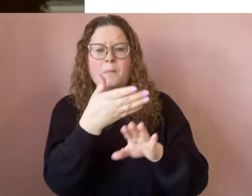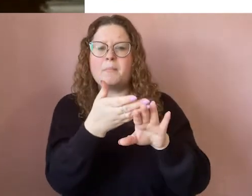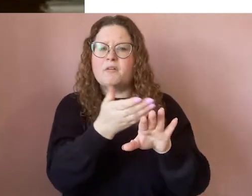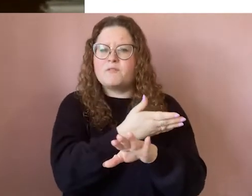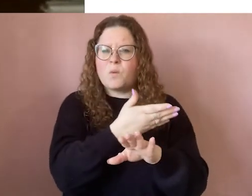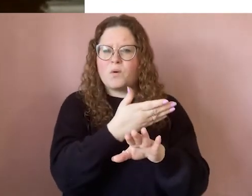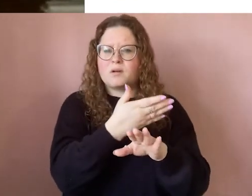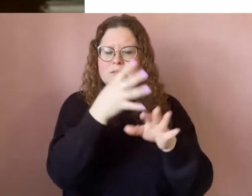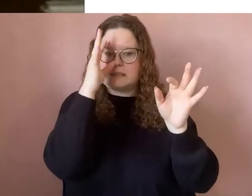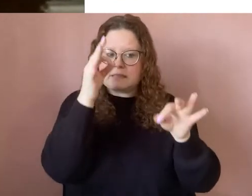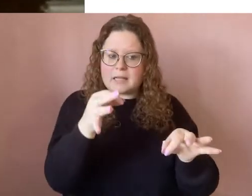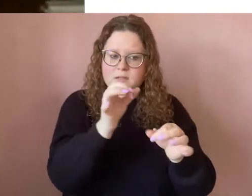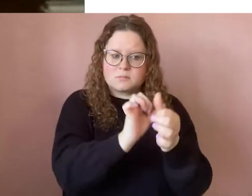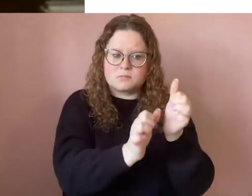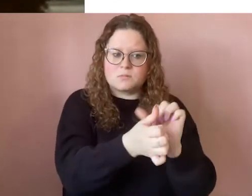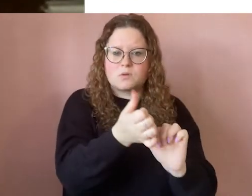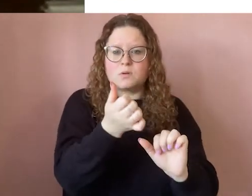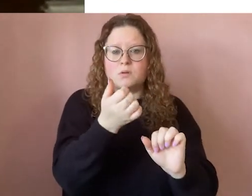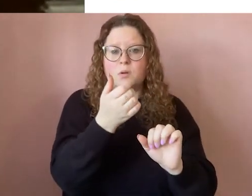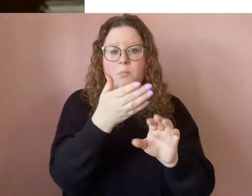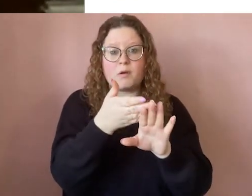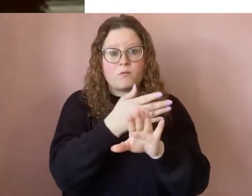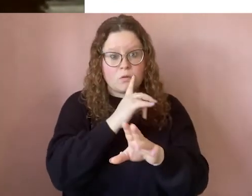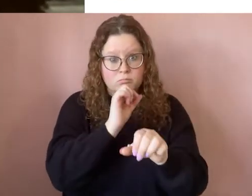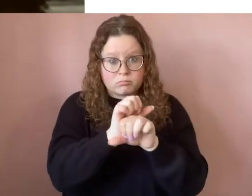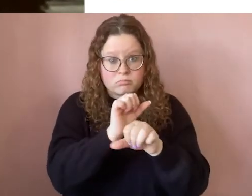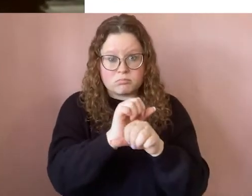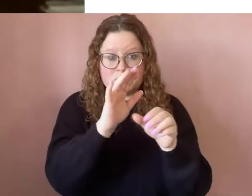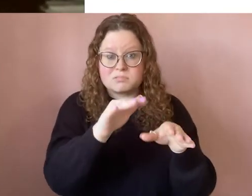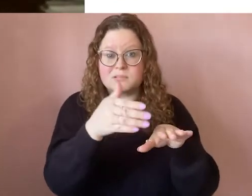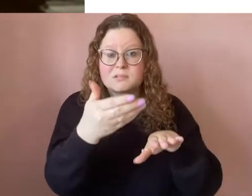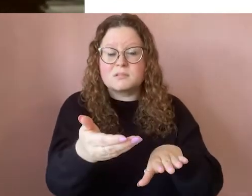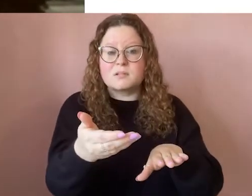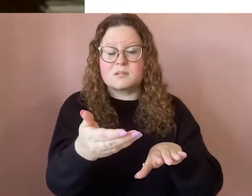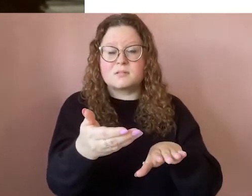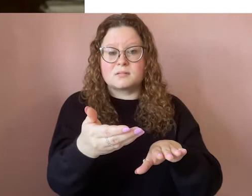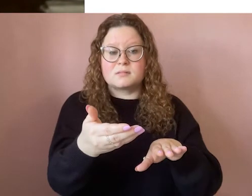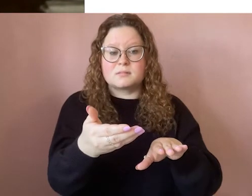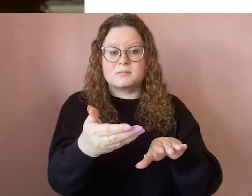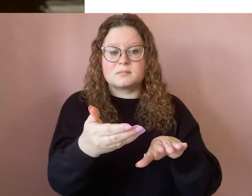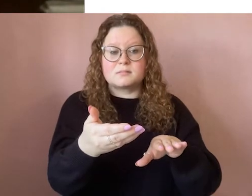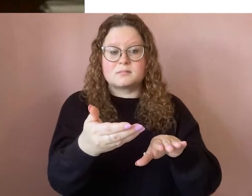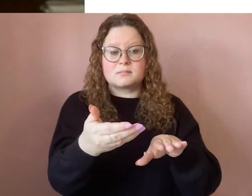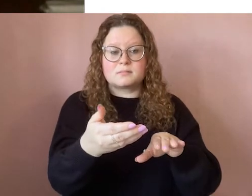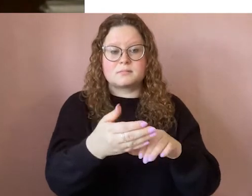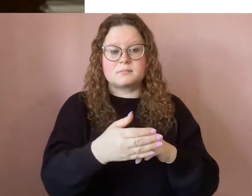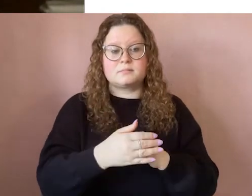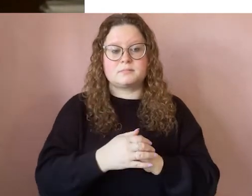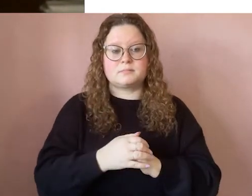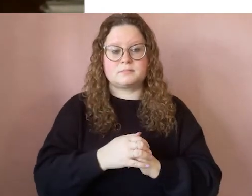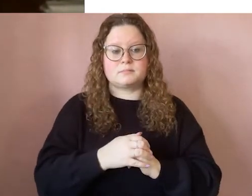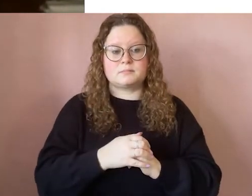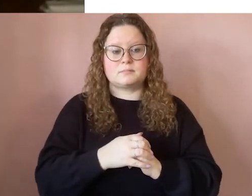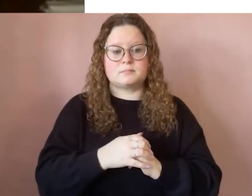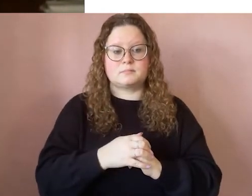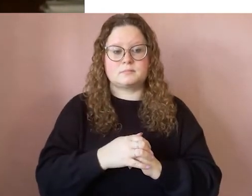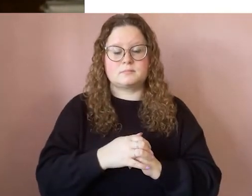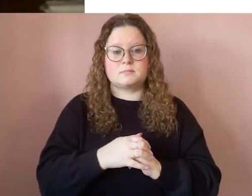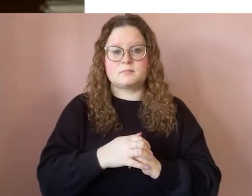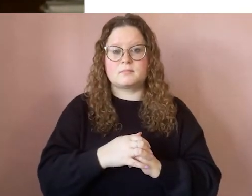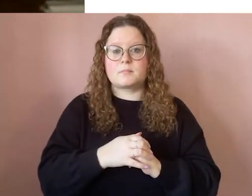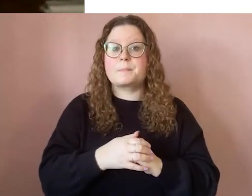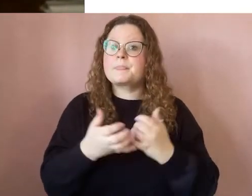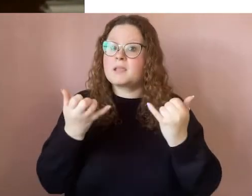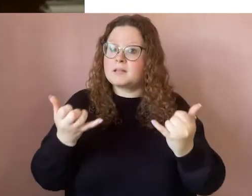the decision to harm oneself takes over. And there's a firm treating people accessing care